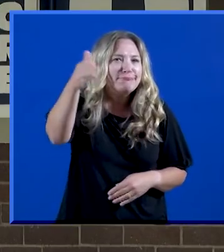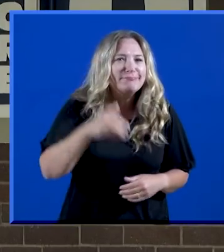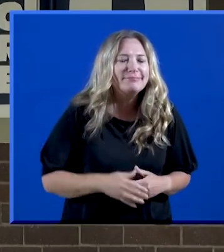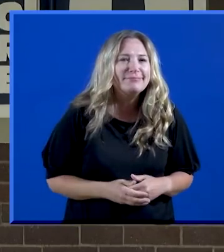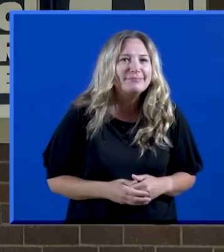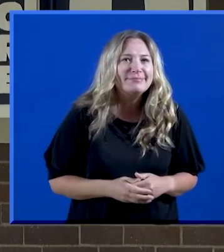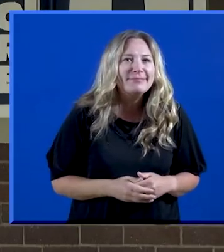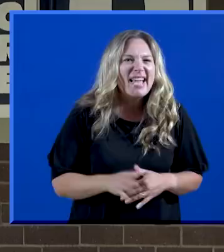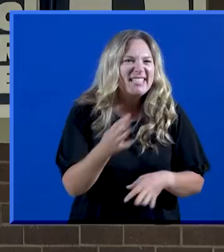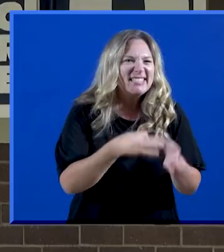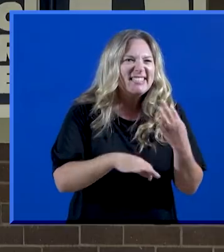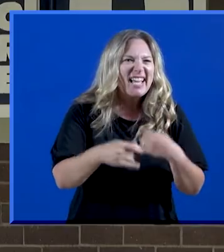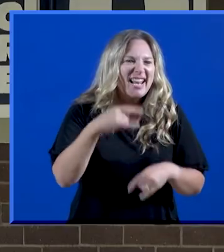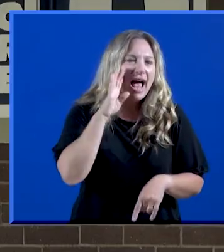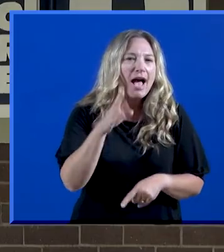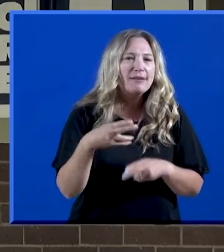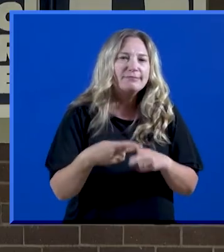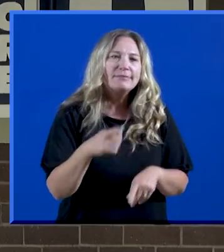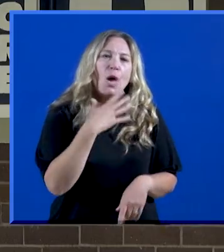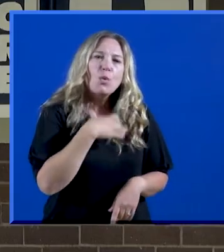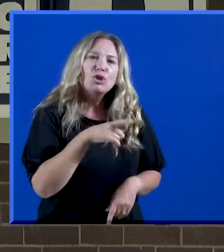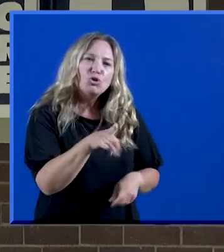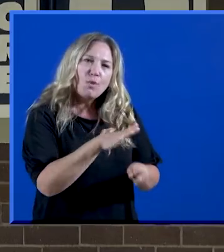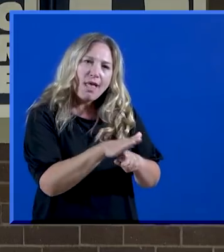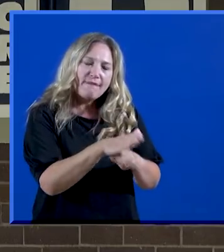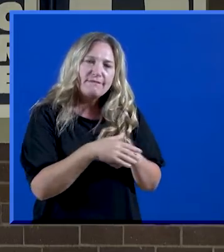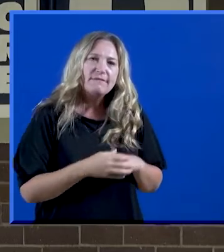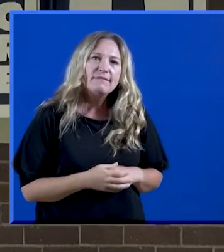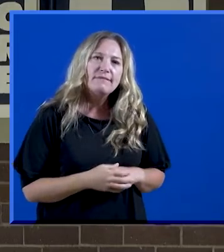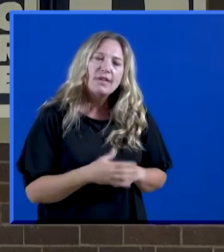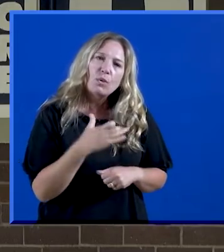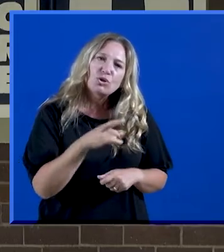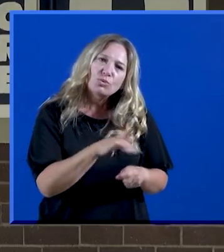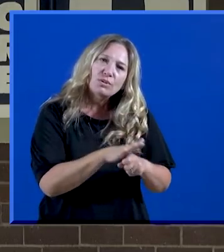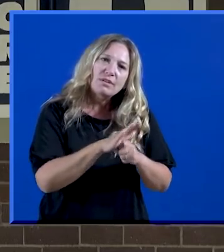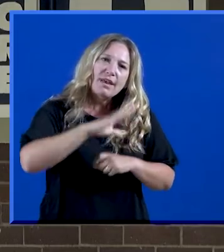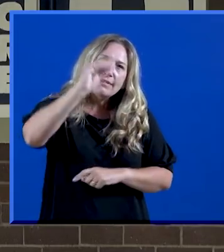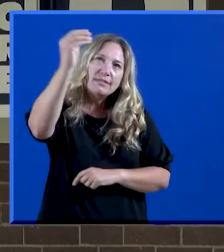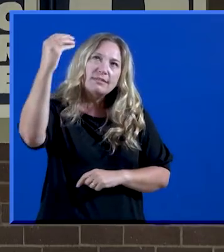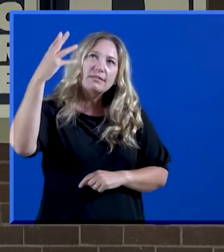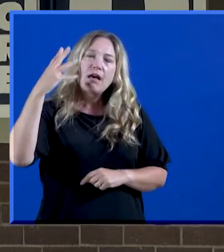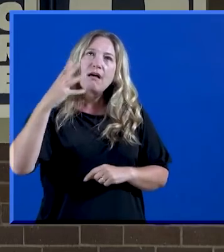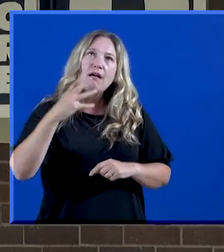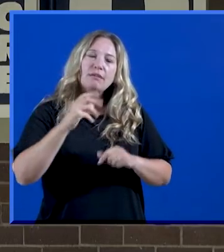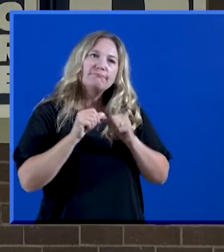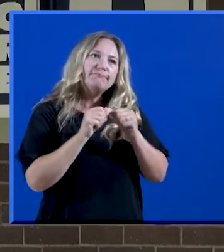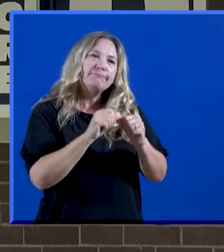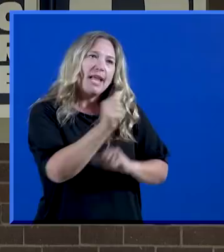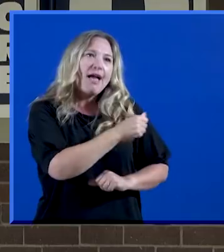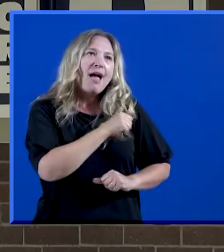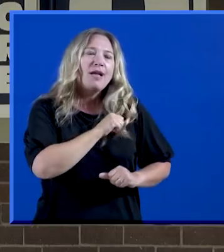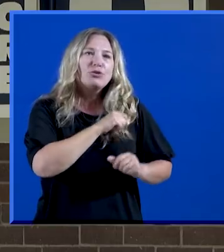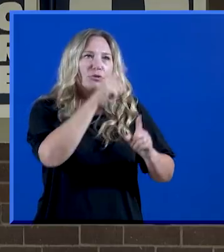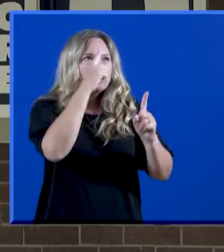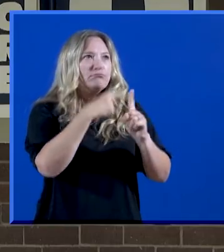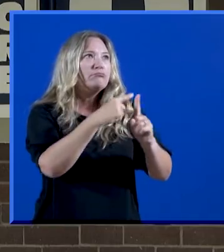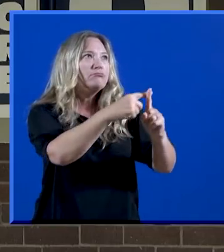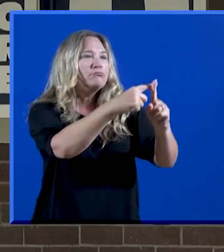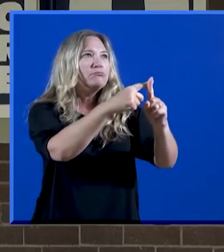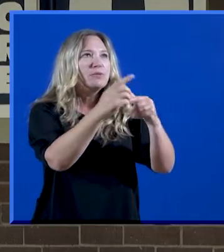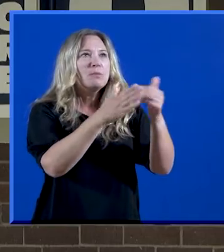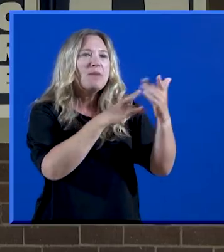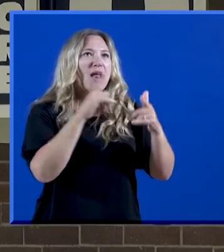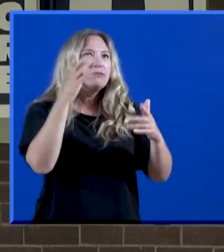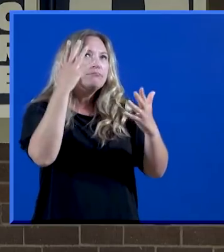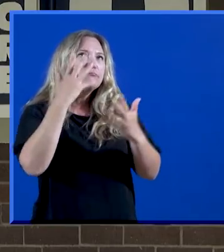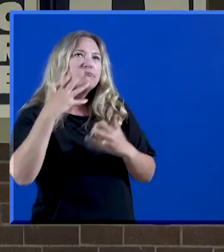again. But instead, I'll be saying I wish you enough. I wish you enough sun to keep your attitude bright, no matter how